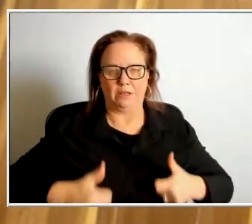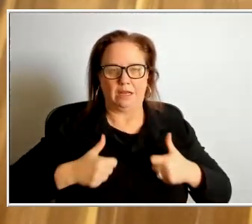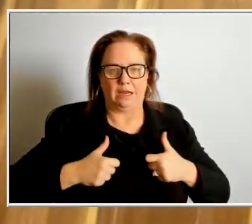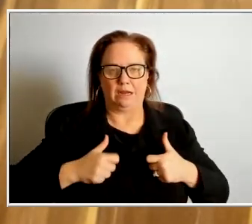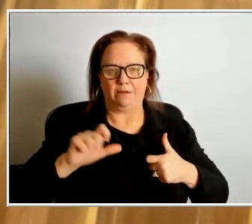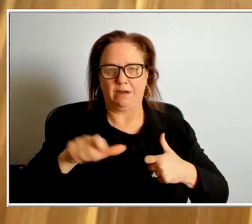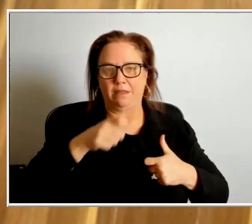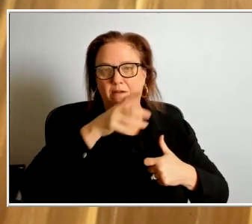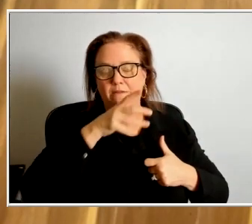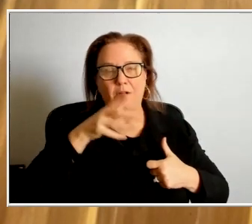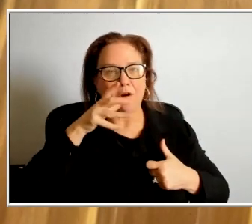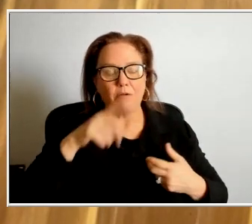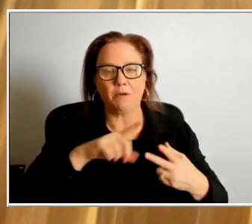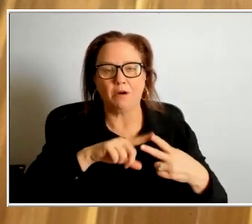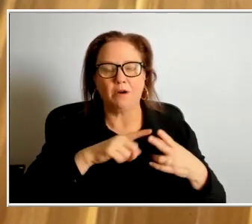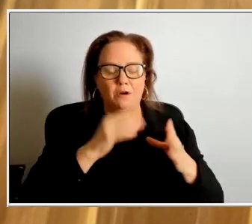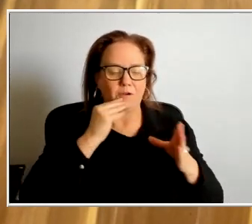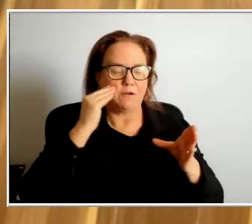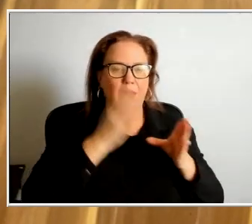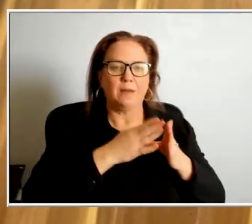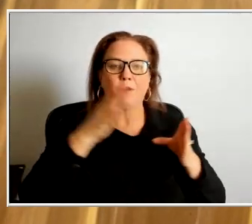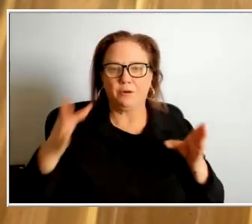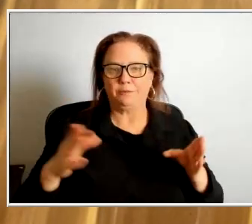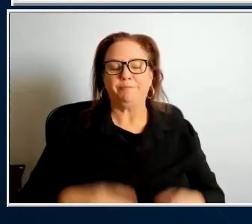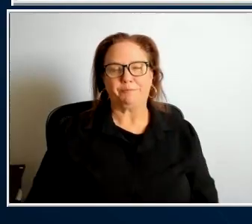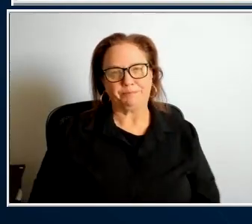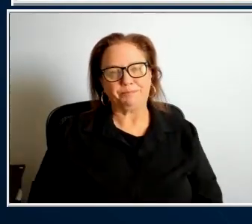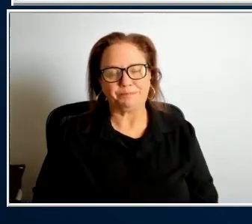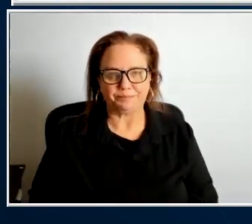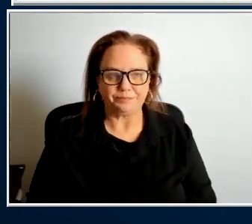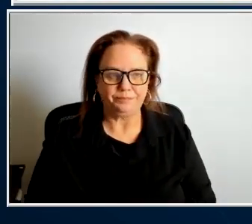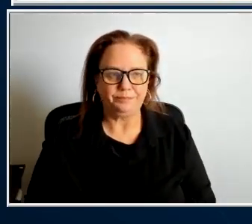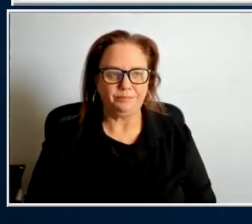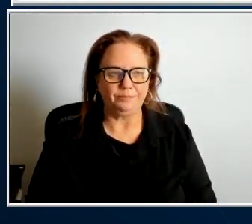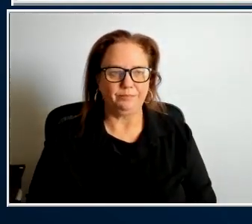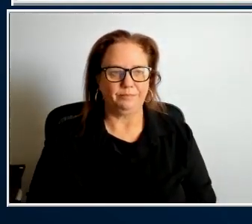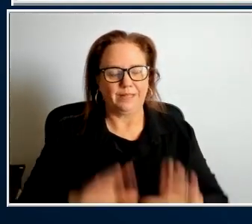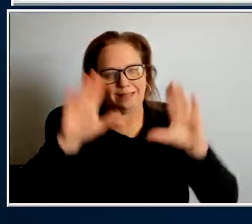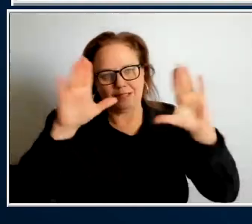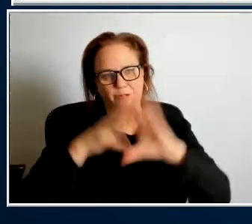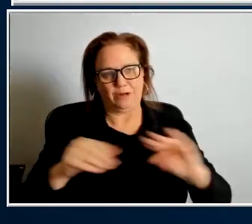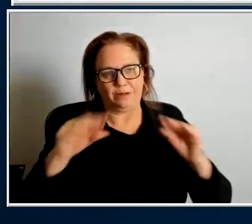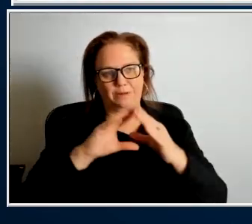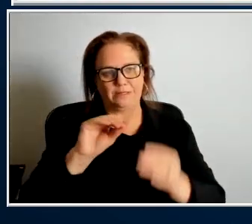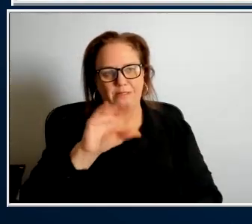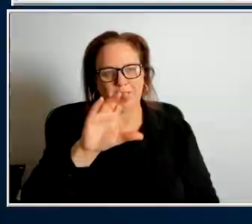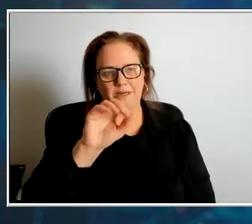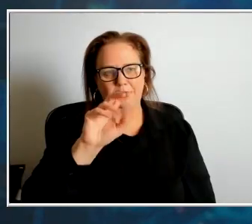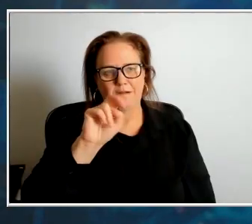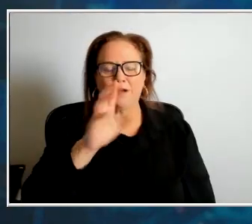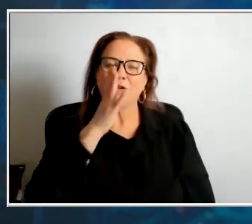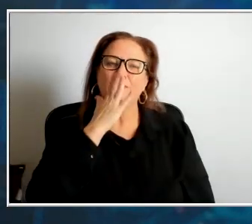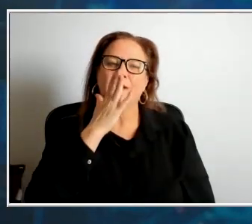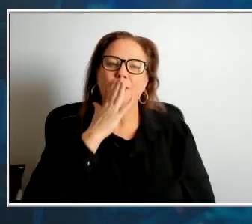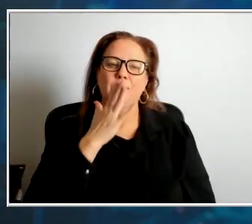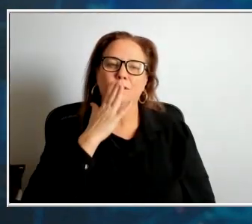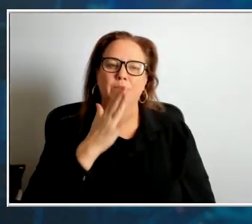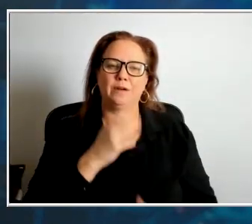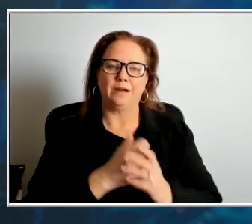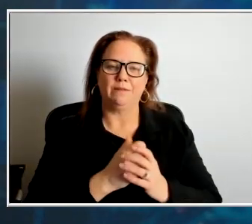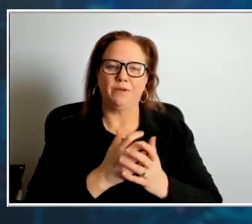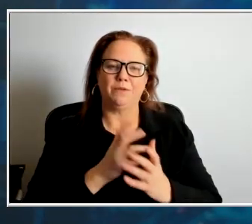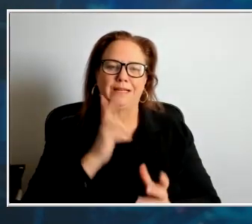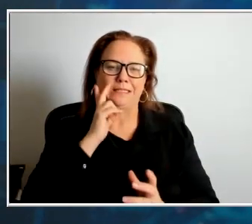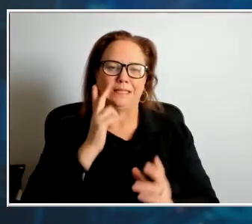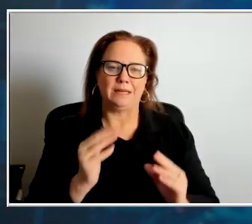another farmer or just your next door neighbor. Great message. Conor, thank you so much. Thanks to both of our guests. If you would like to see more